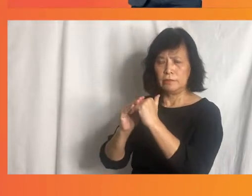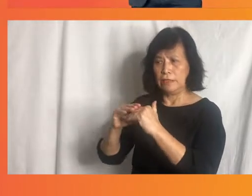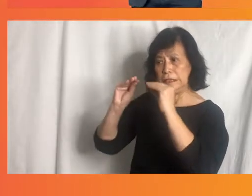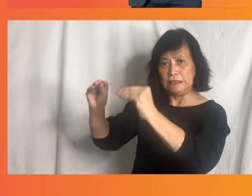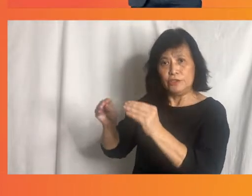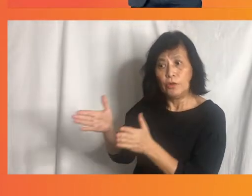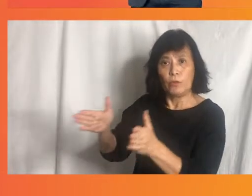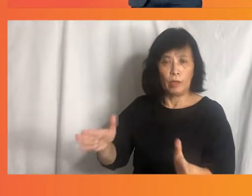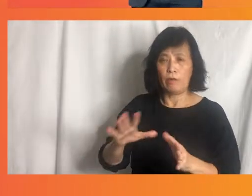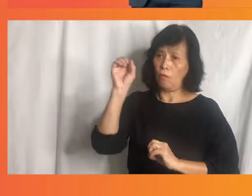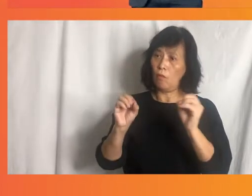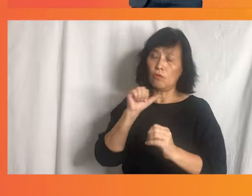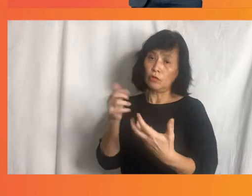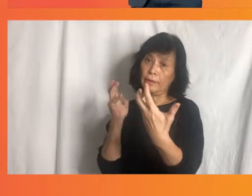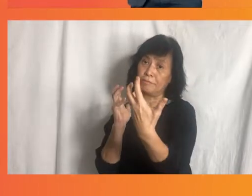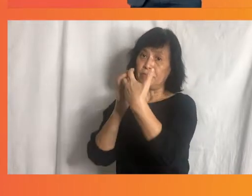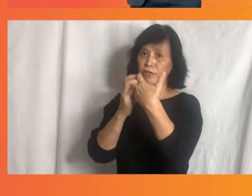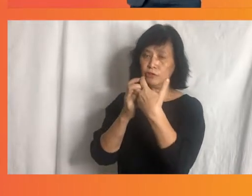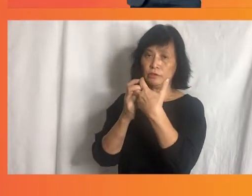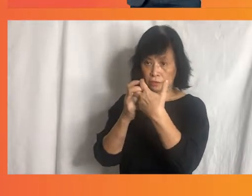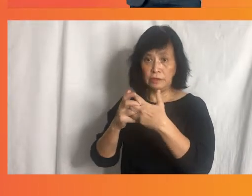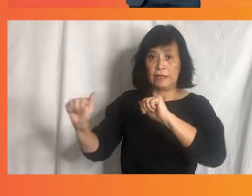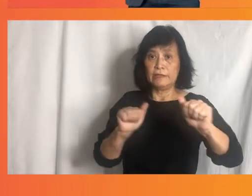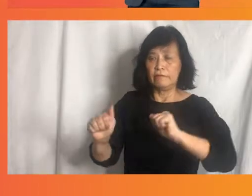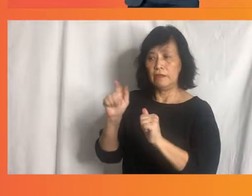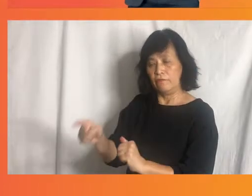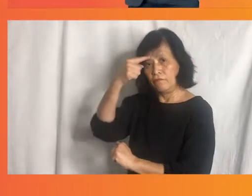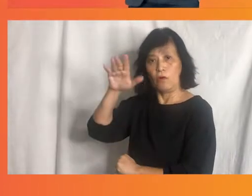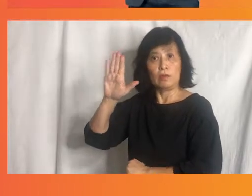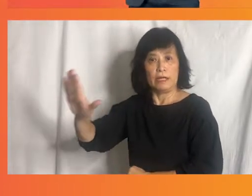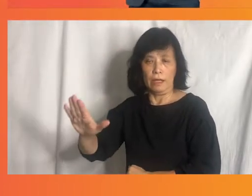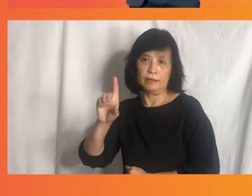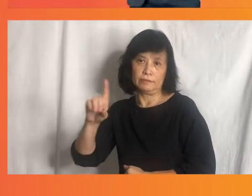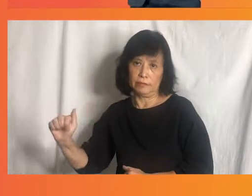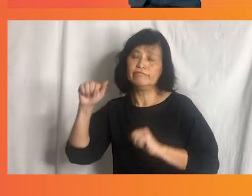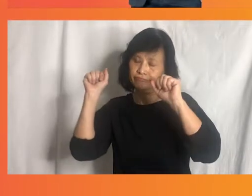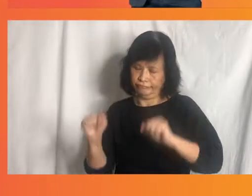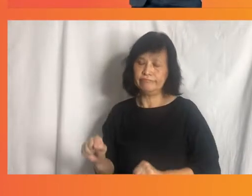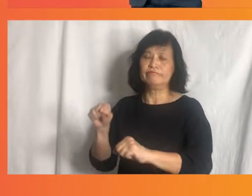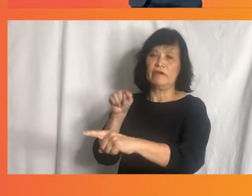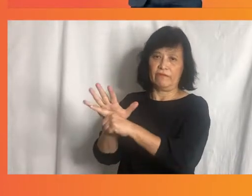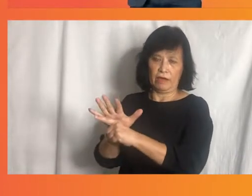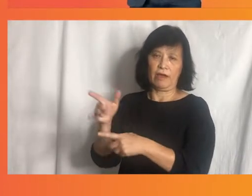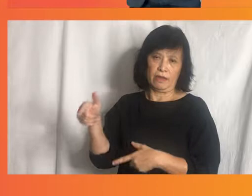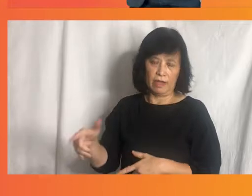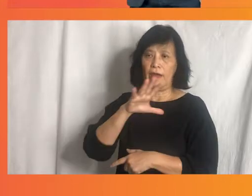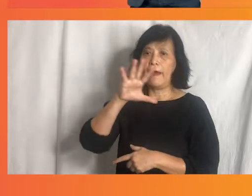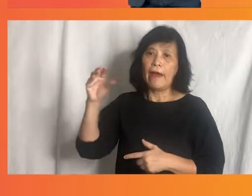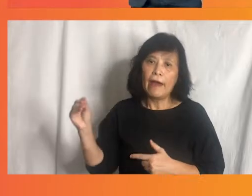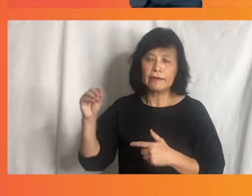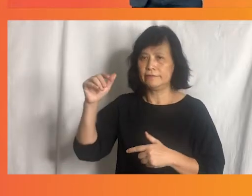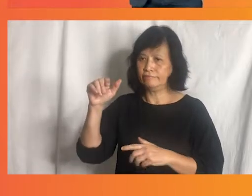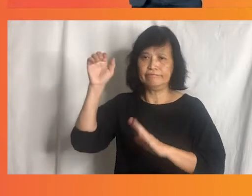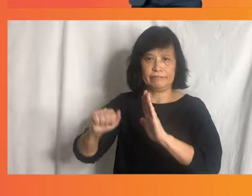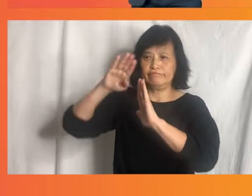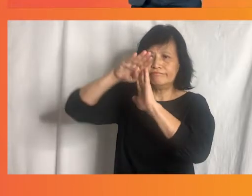not matching activities to their disabilities, can potentially affect their skill development and reduce opportunities for mastery of their